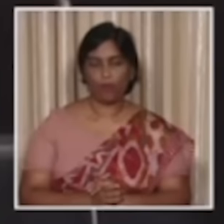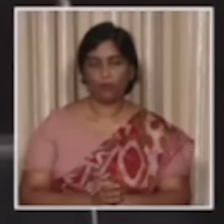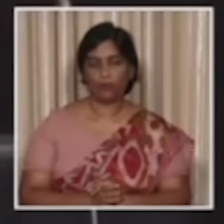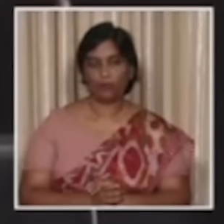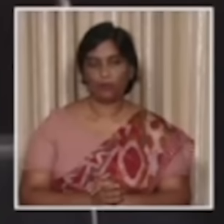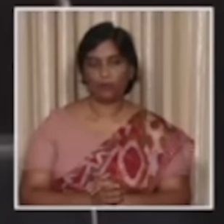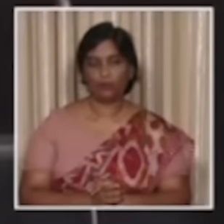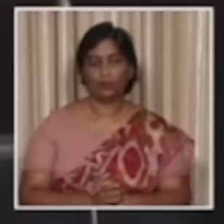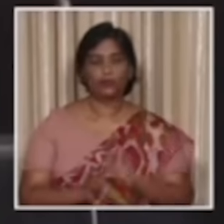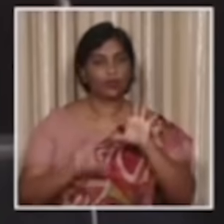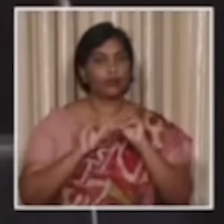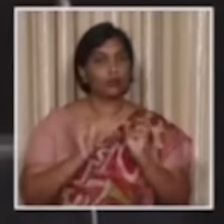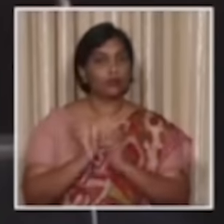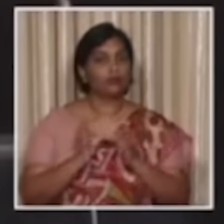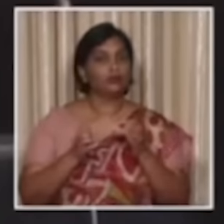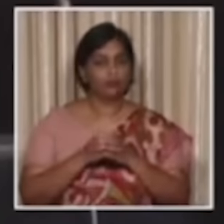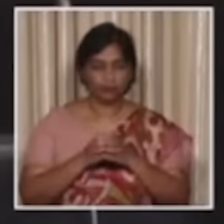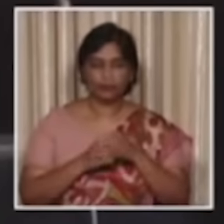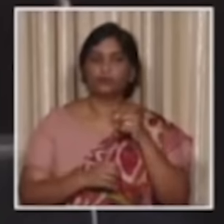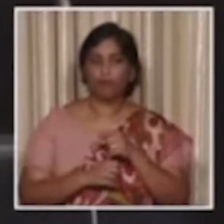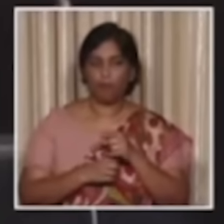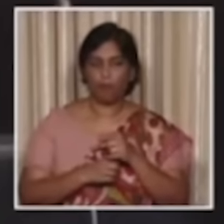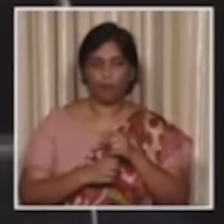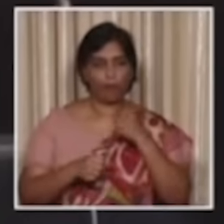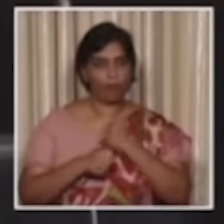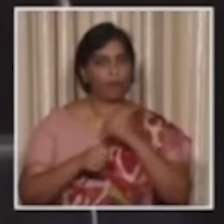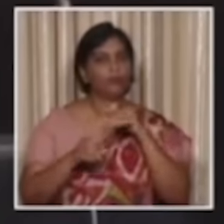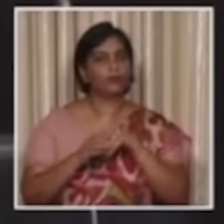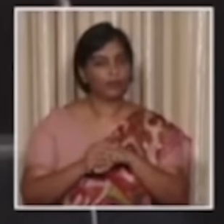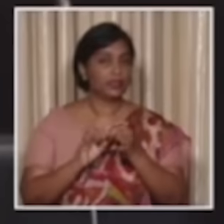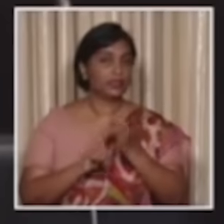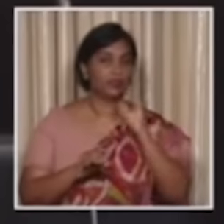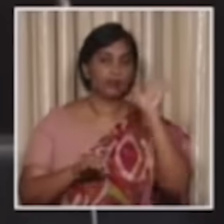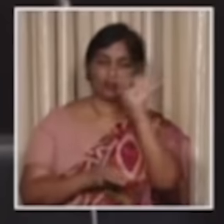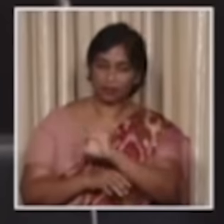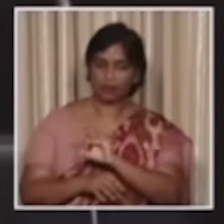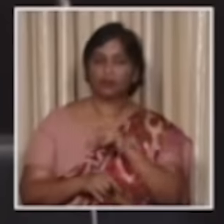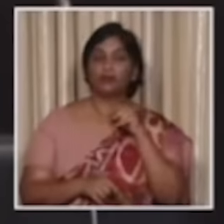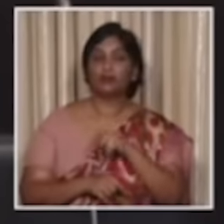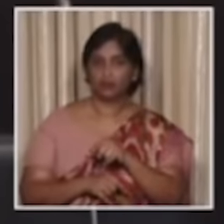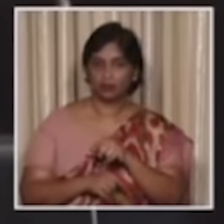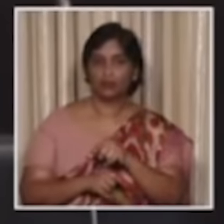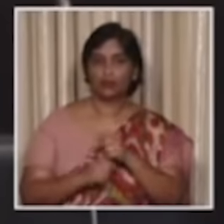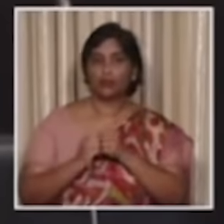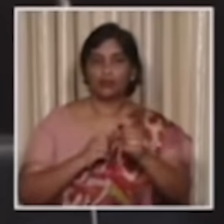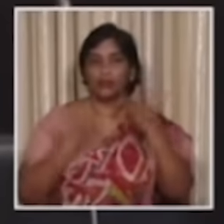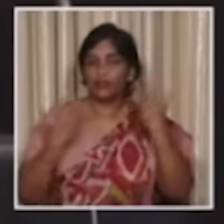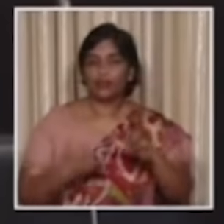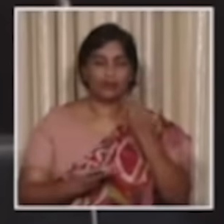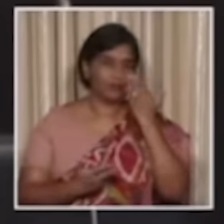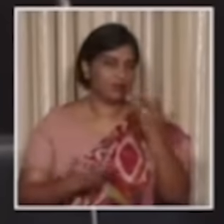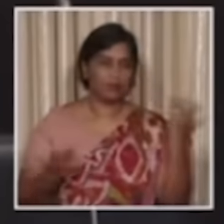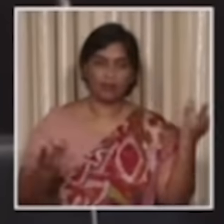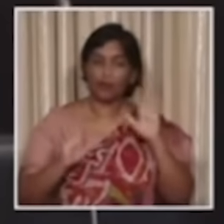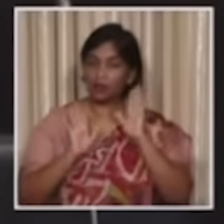Then parliamentary select committee ka appoint karama etana aandu pakshi ekenek sabhapati karala meke api kelawarak dakinda ba.